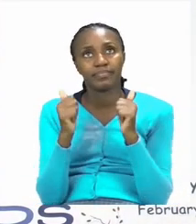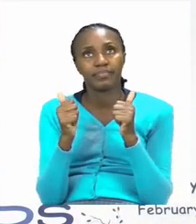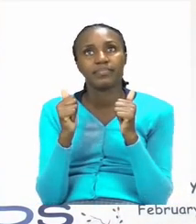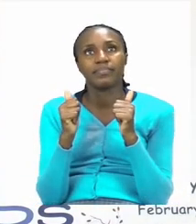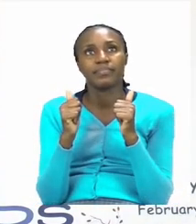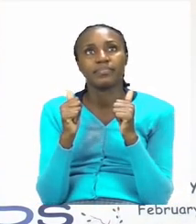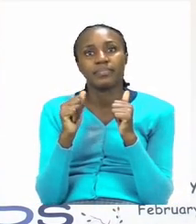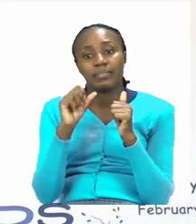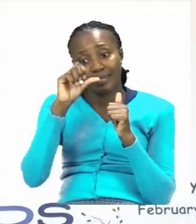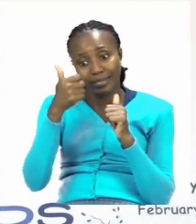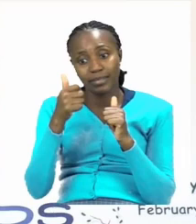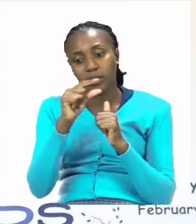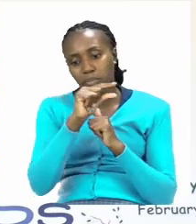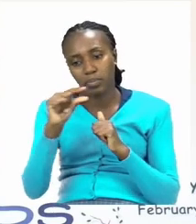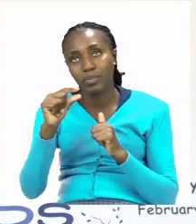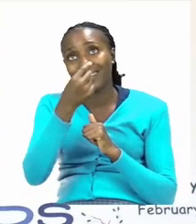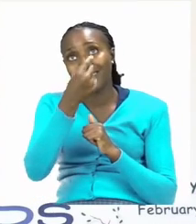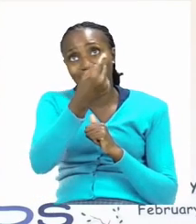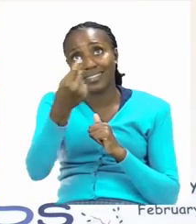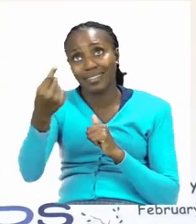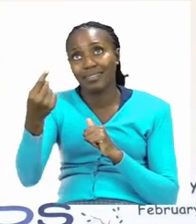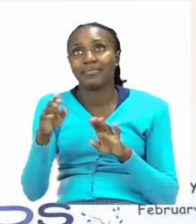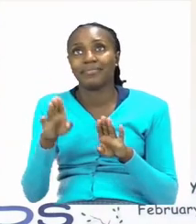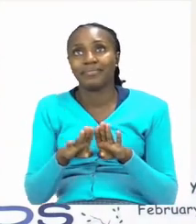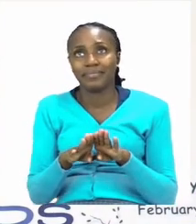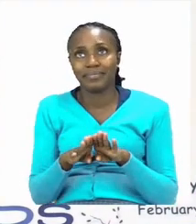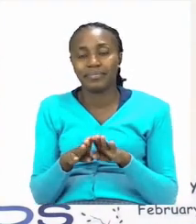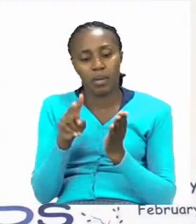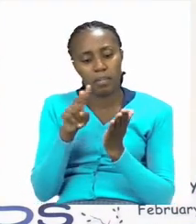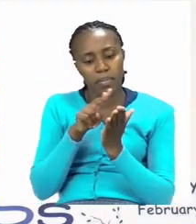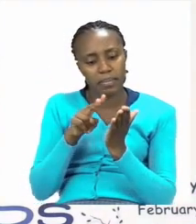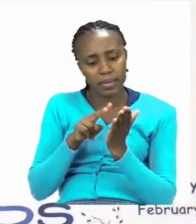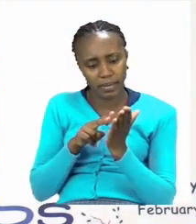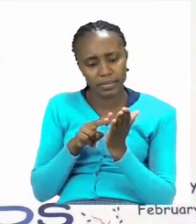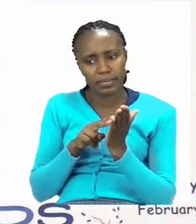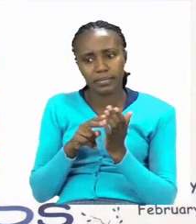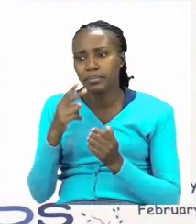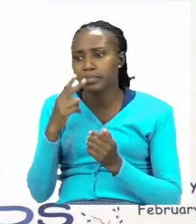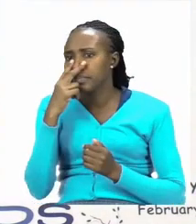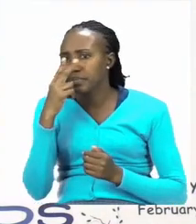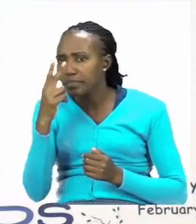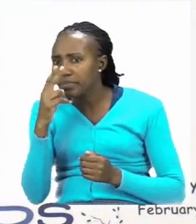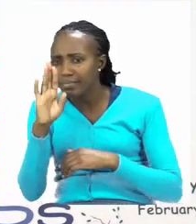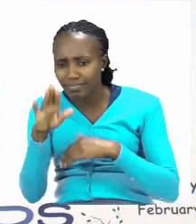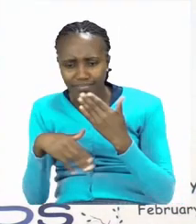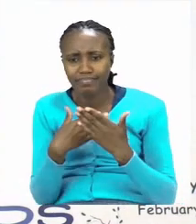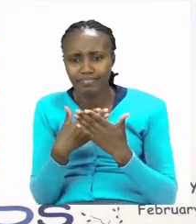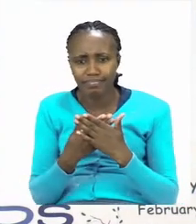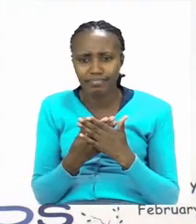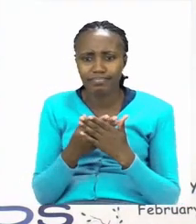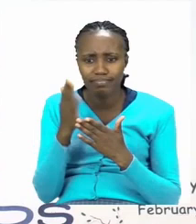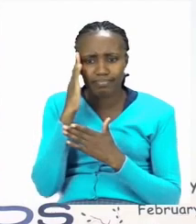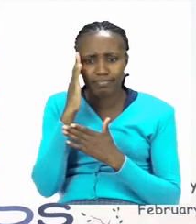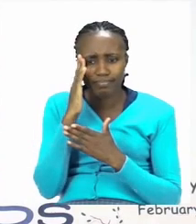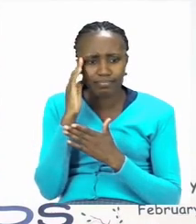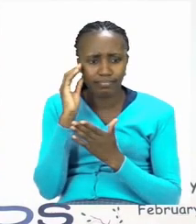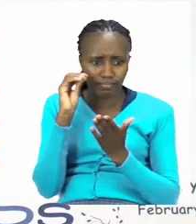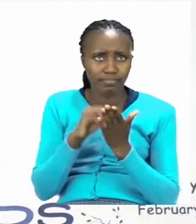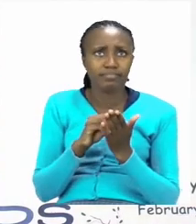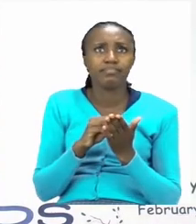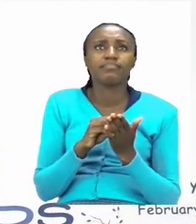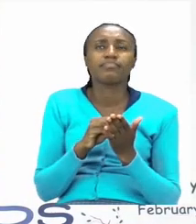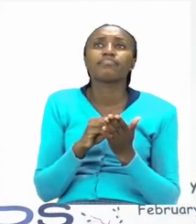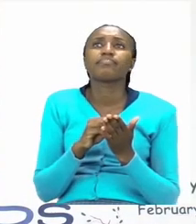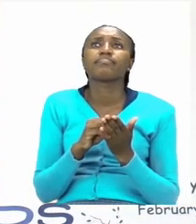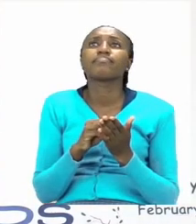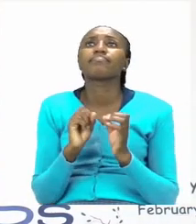rest are for you to fill in by yourself. Read the sentence, choose which one is the correct one, and then write